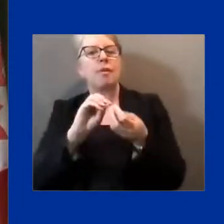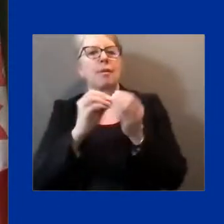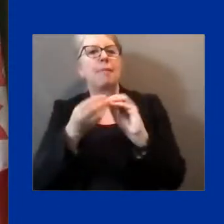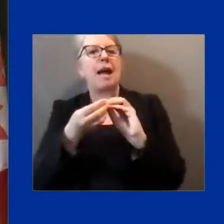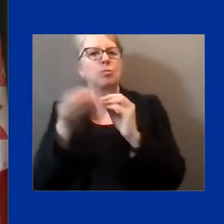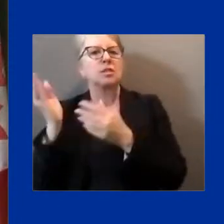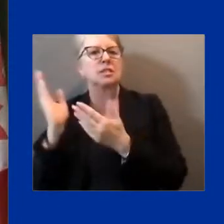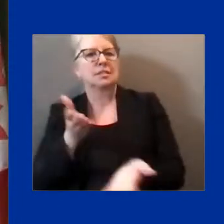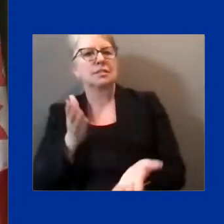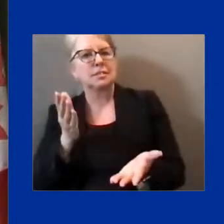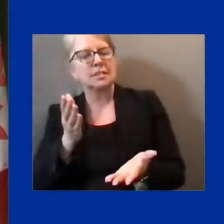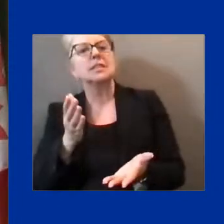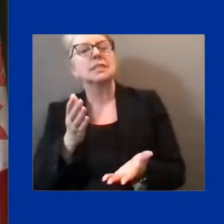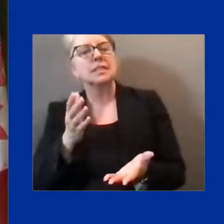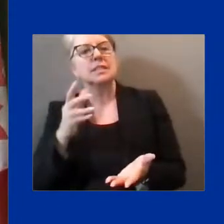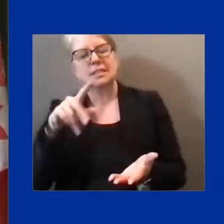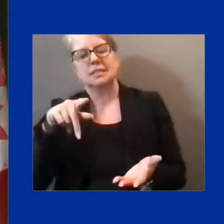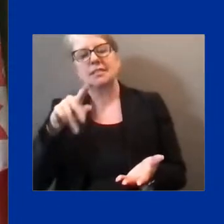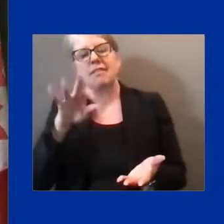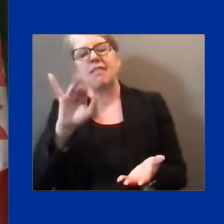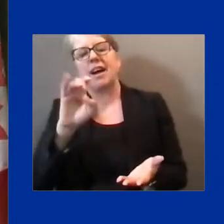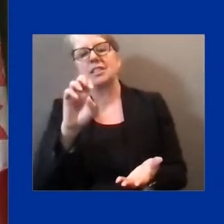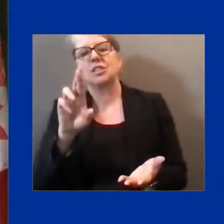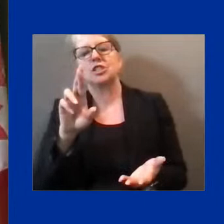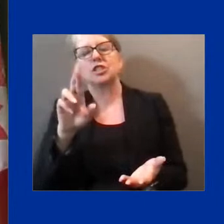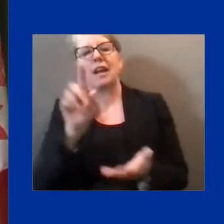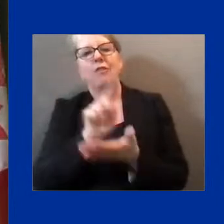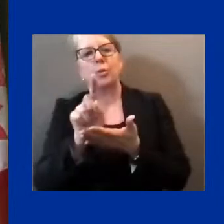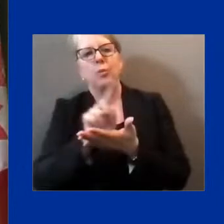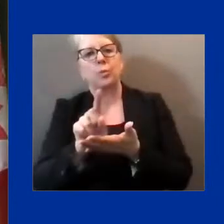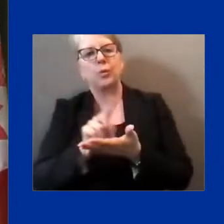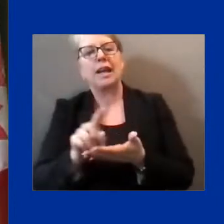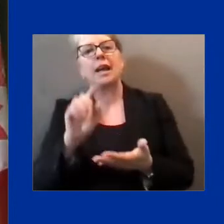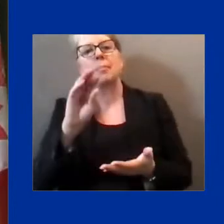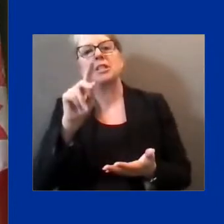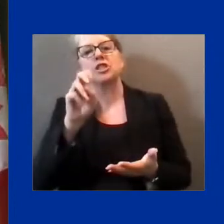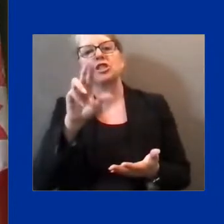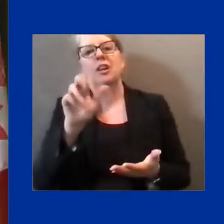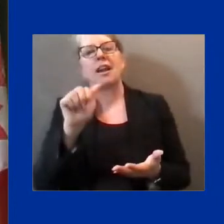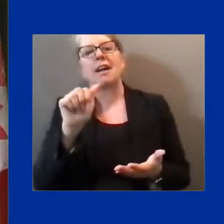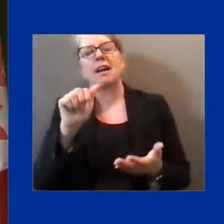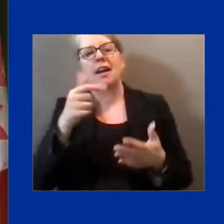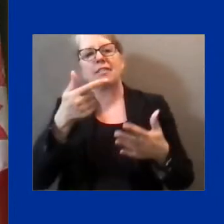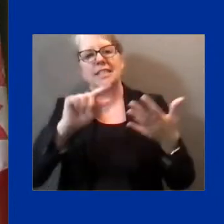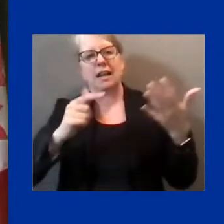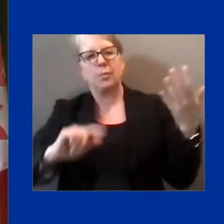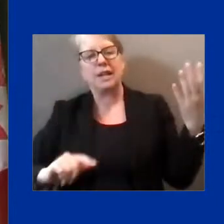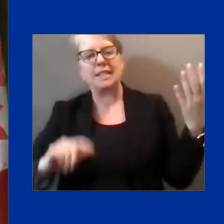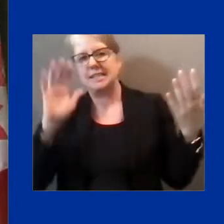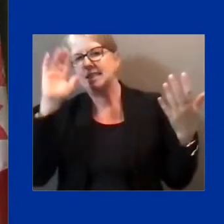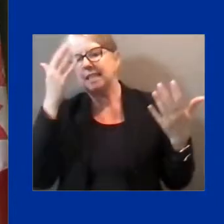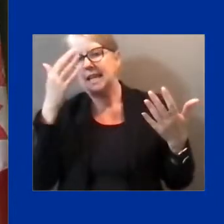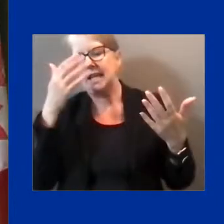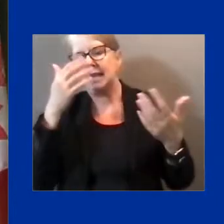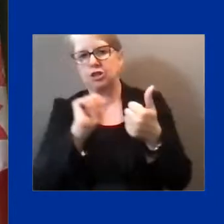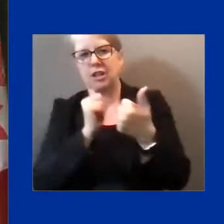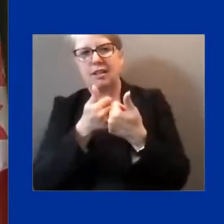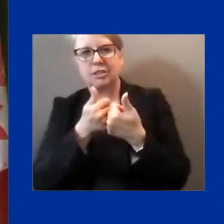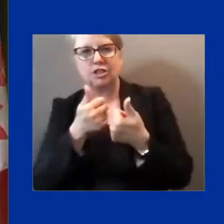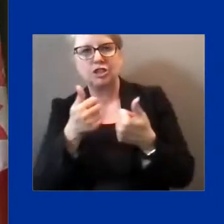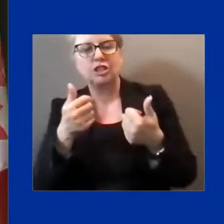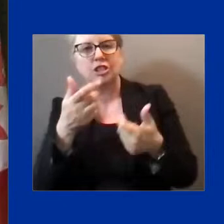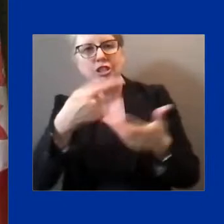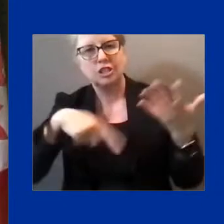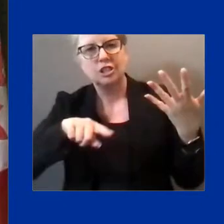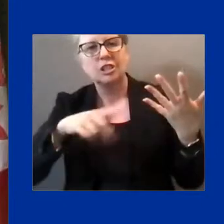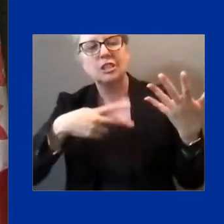as we get Pfizer every week and Moderna every second week, there seems to be in the next couple of weeks some challenges there. We're trying to look at